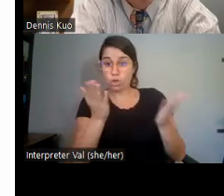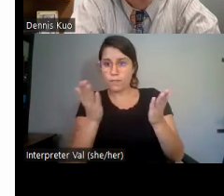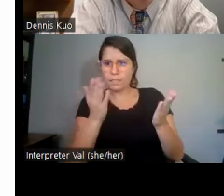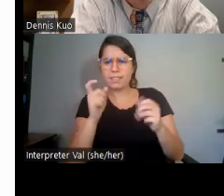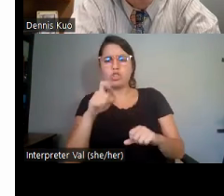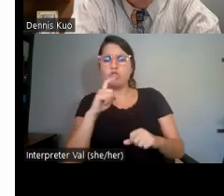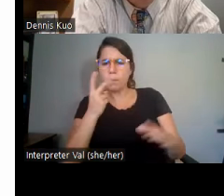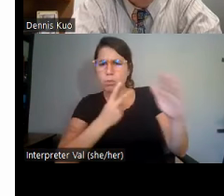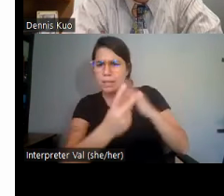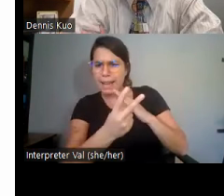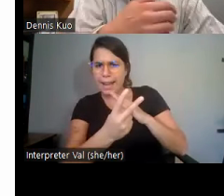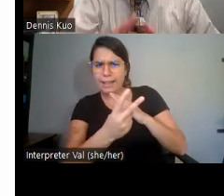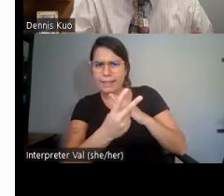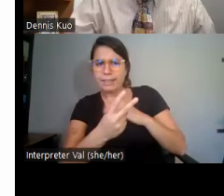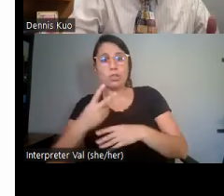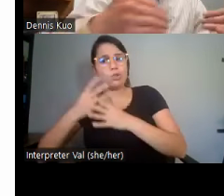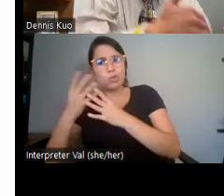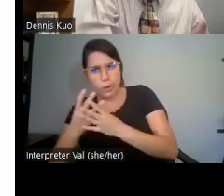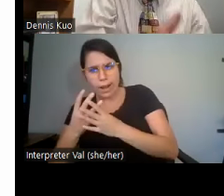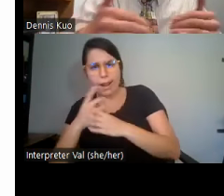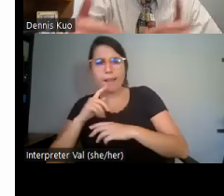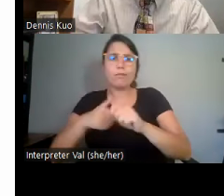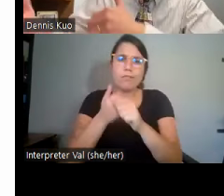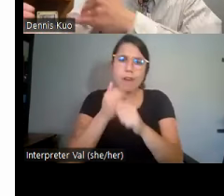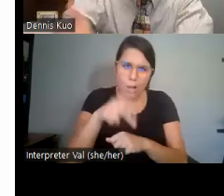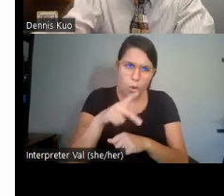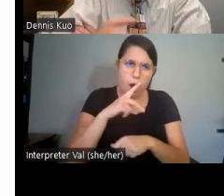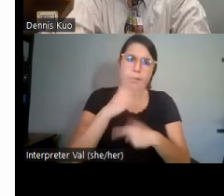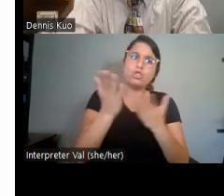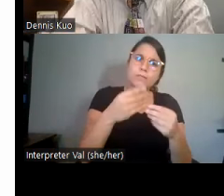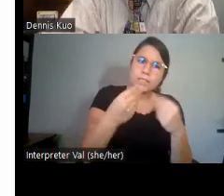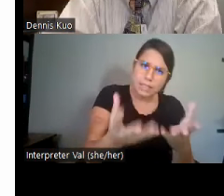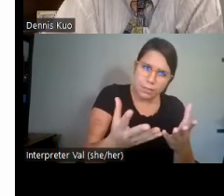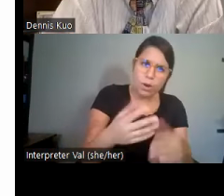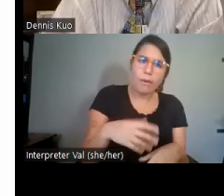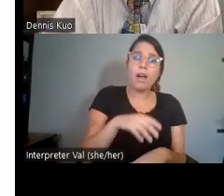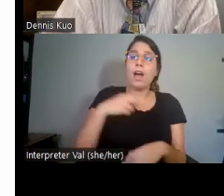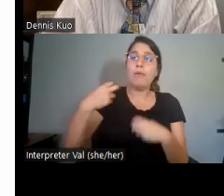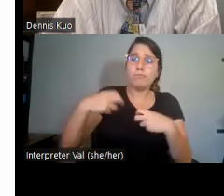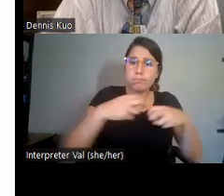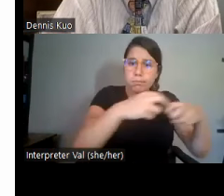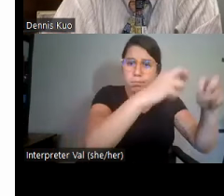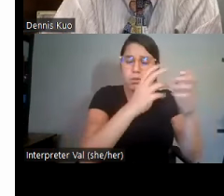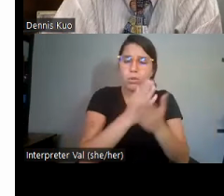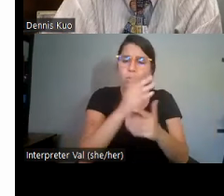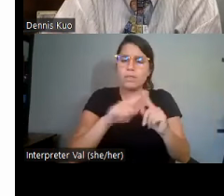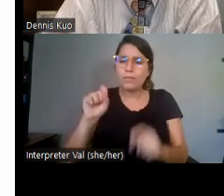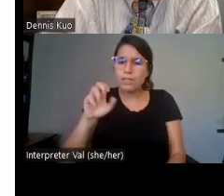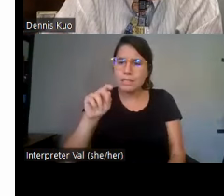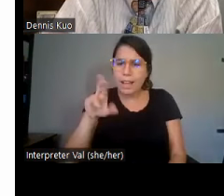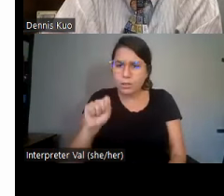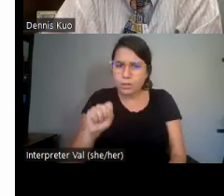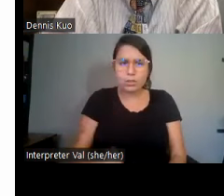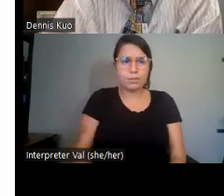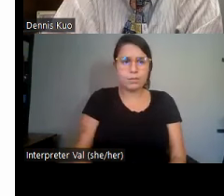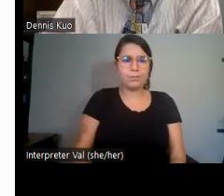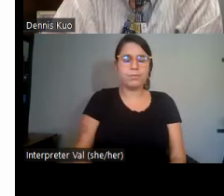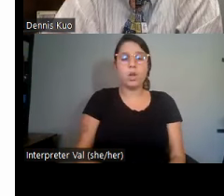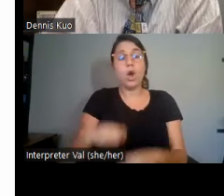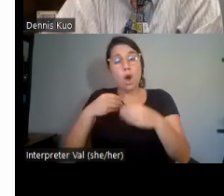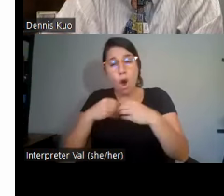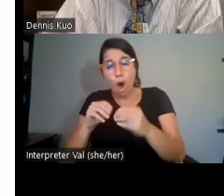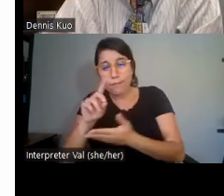service delivery, and the transition through the sectors: healthcare, education, financial. Office design, physical design,